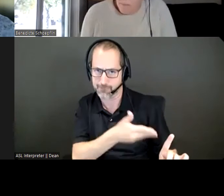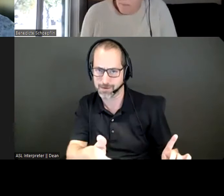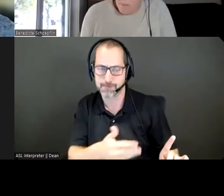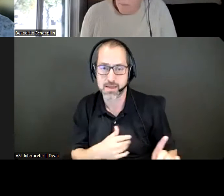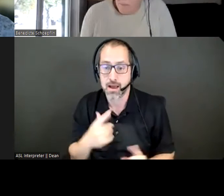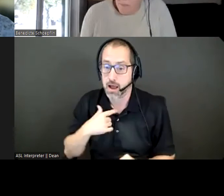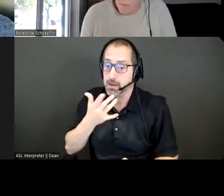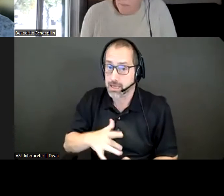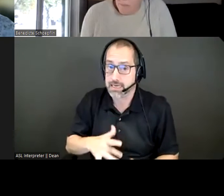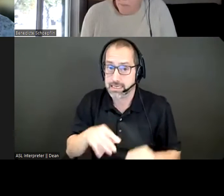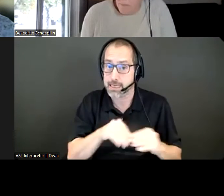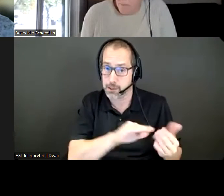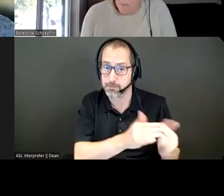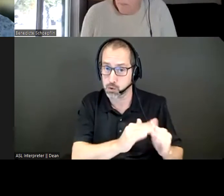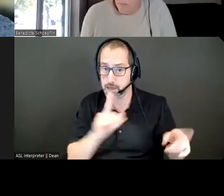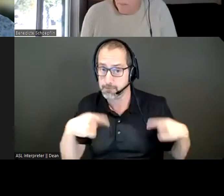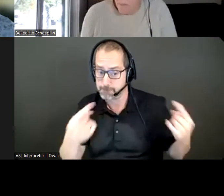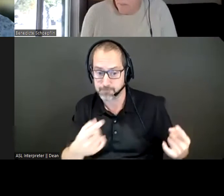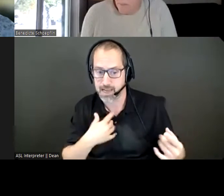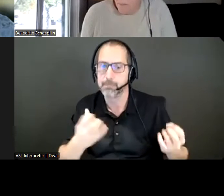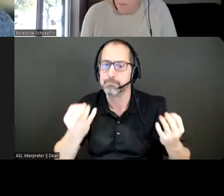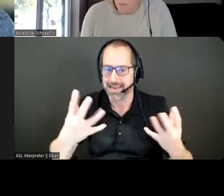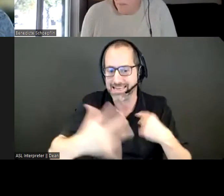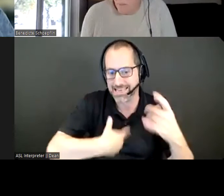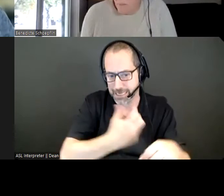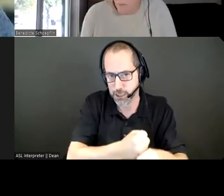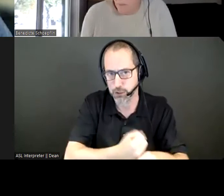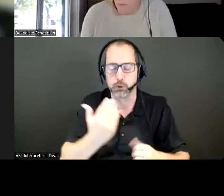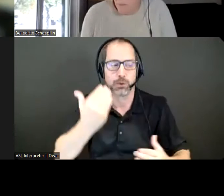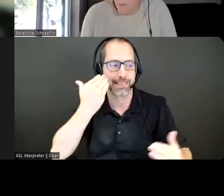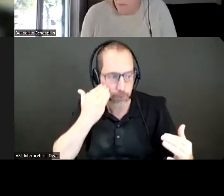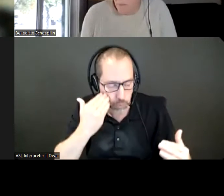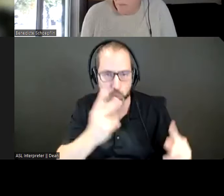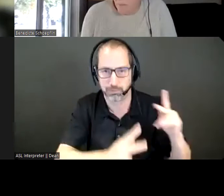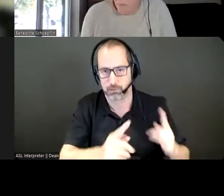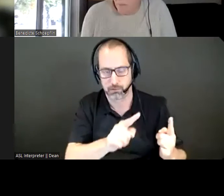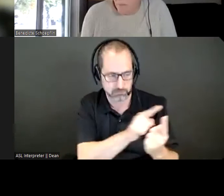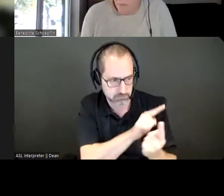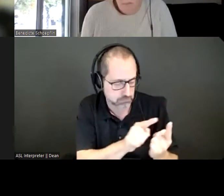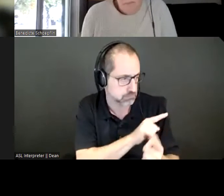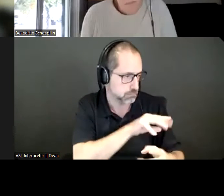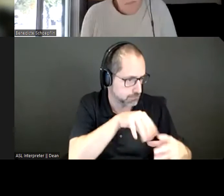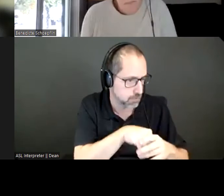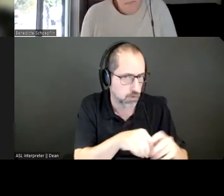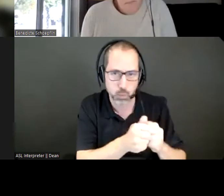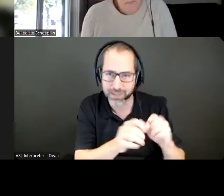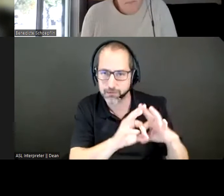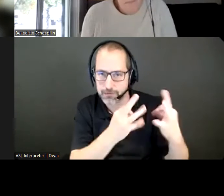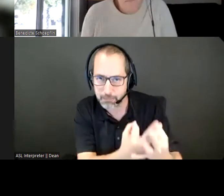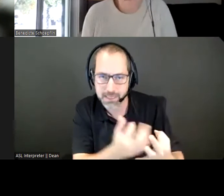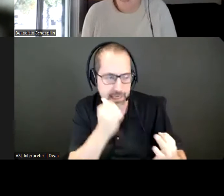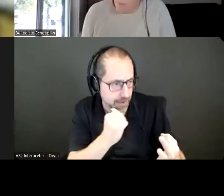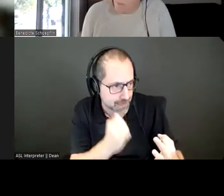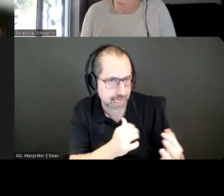have, enough time to get to know people, to get to, involve myself in families day to day in